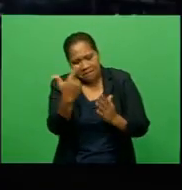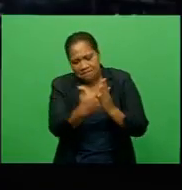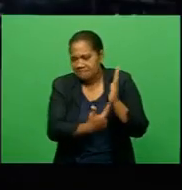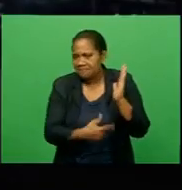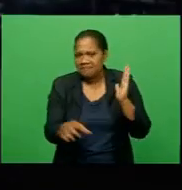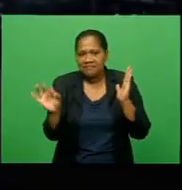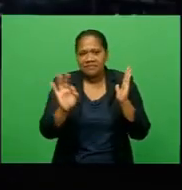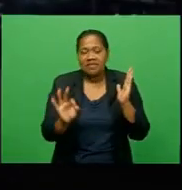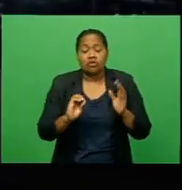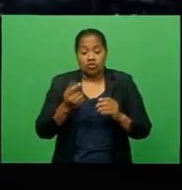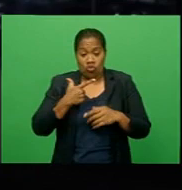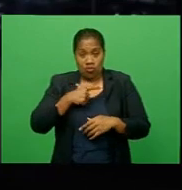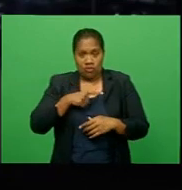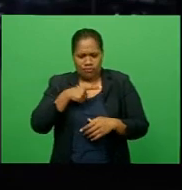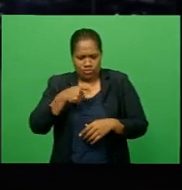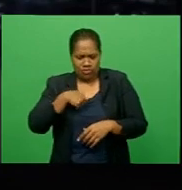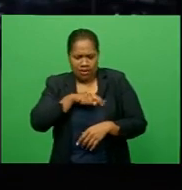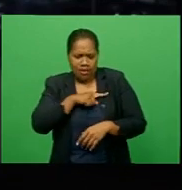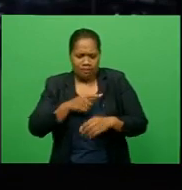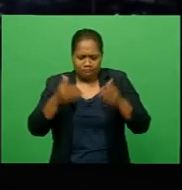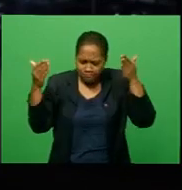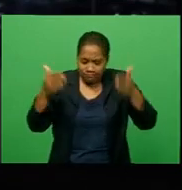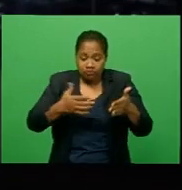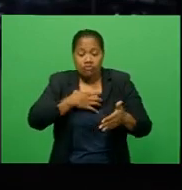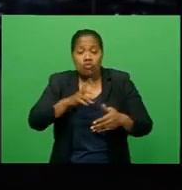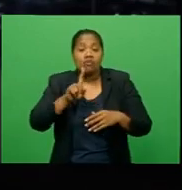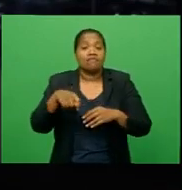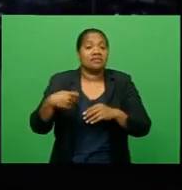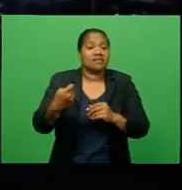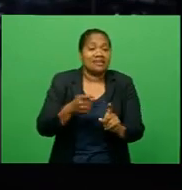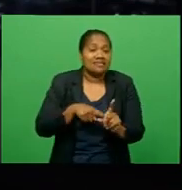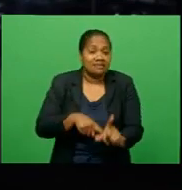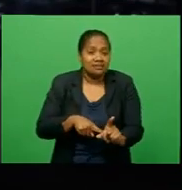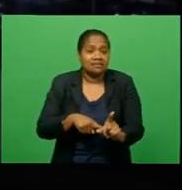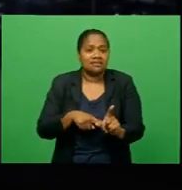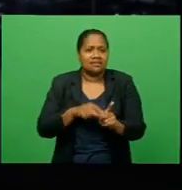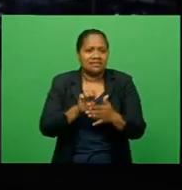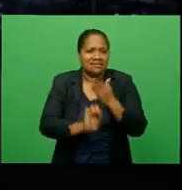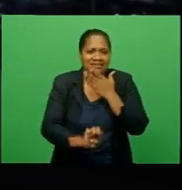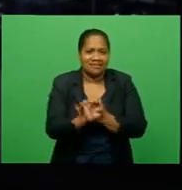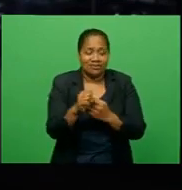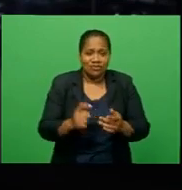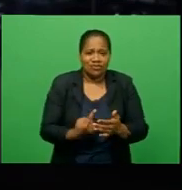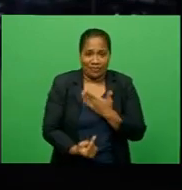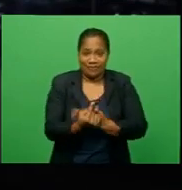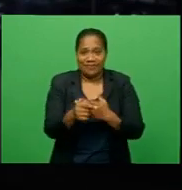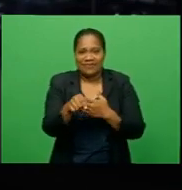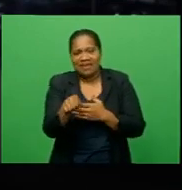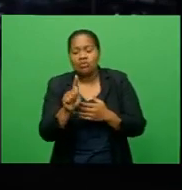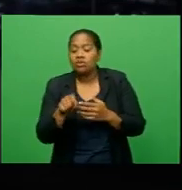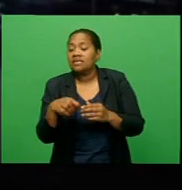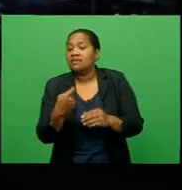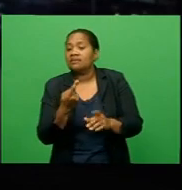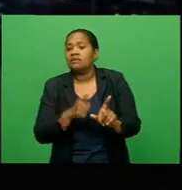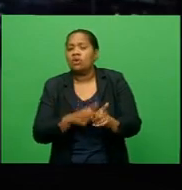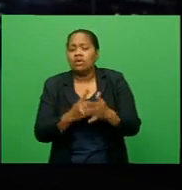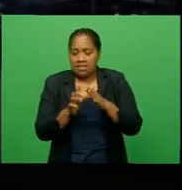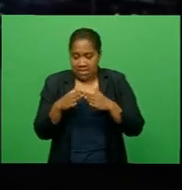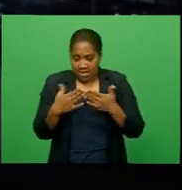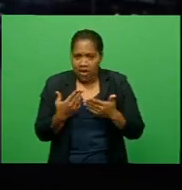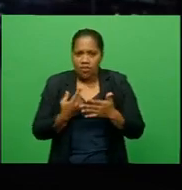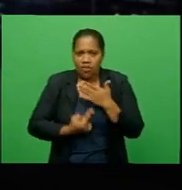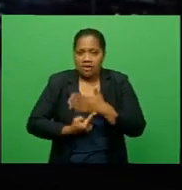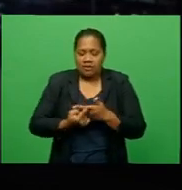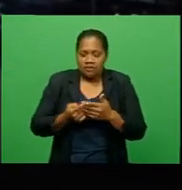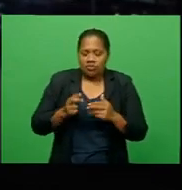because we are concentrating more on next year's events, so we are just building up the team, but